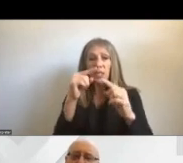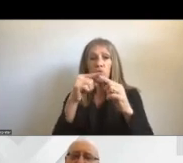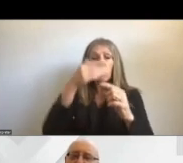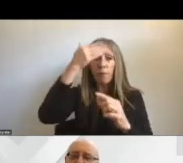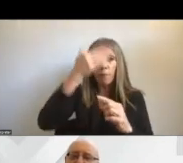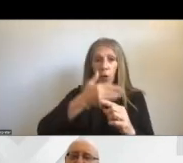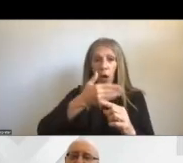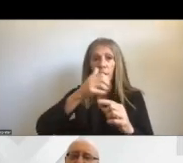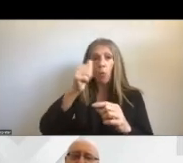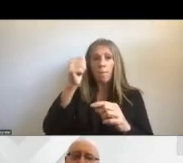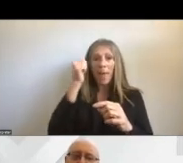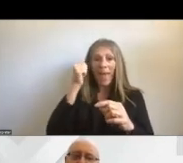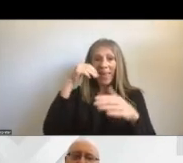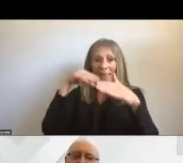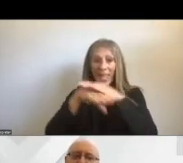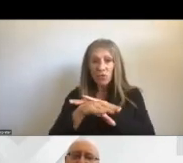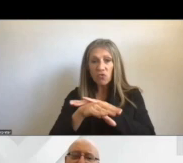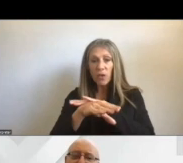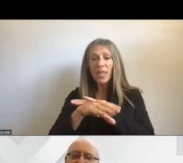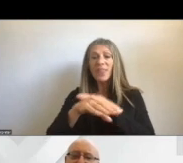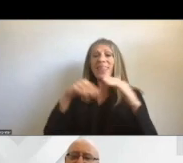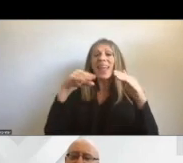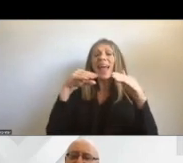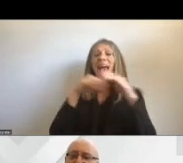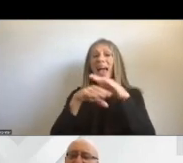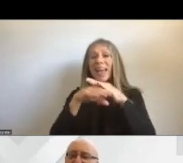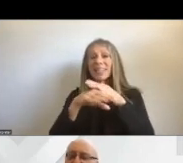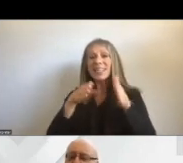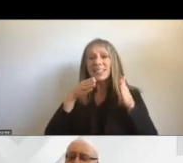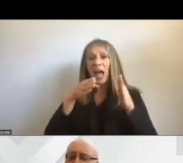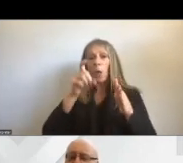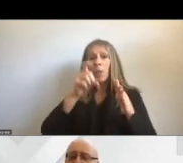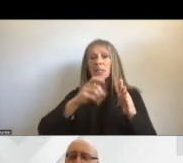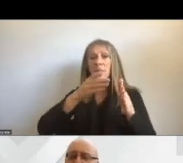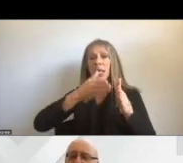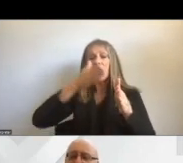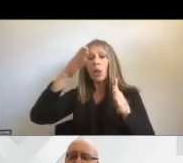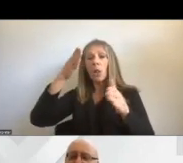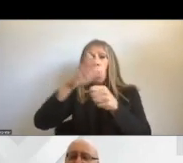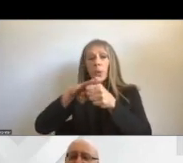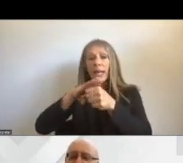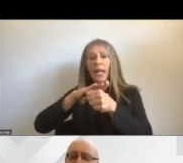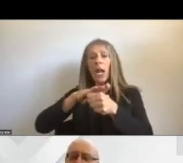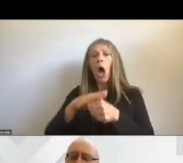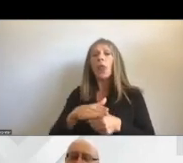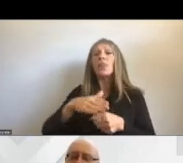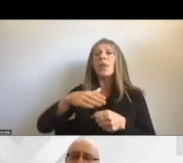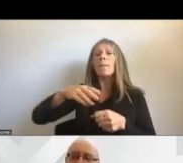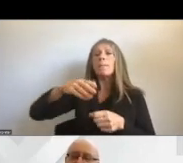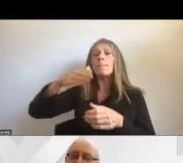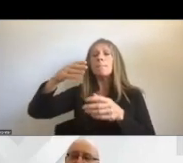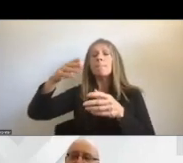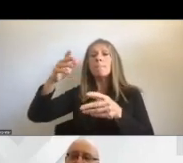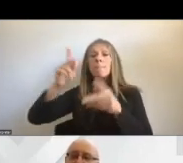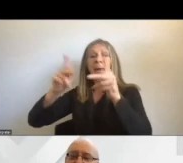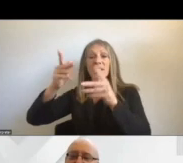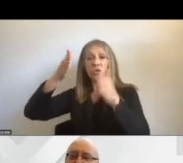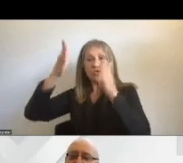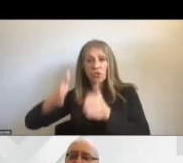space. We had just indicated that it would be a parking space that has, that meets the